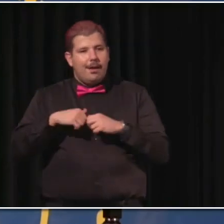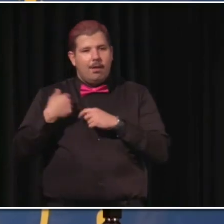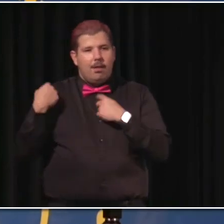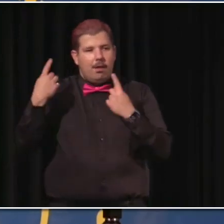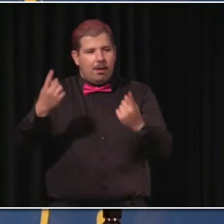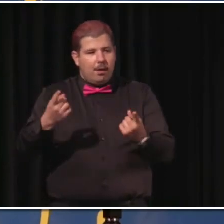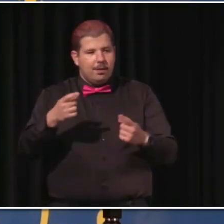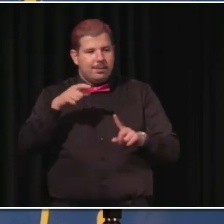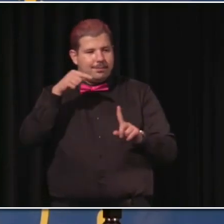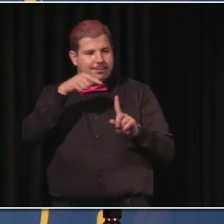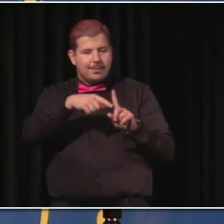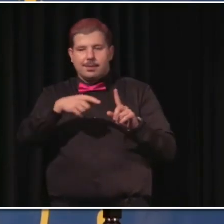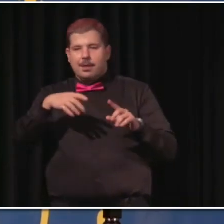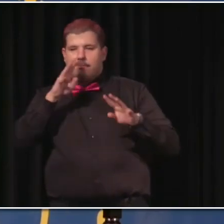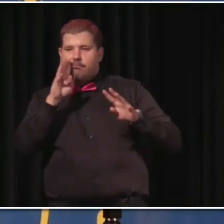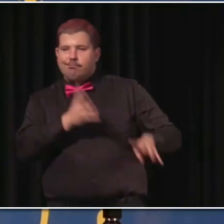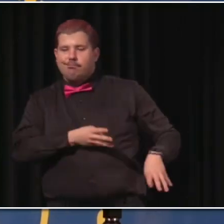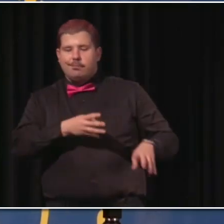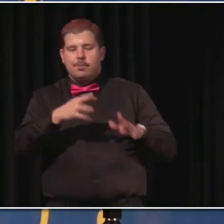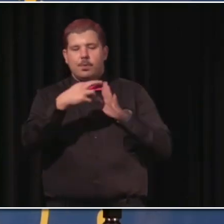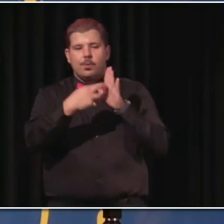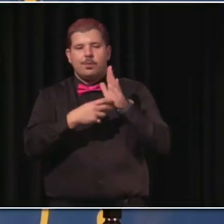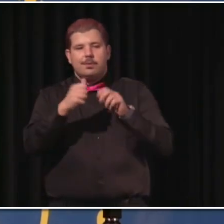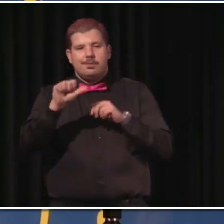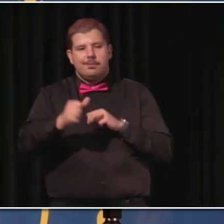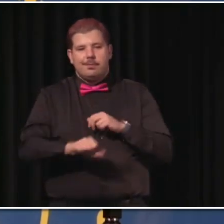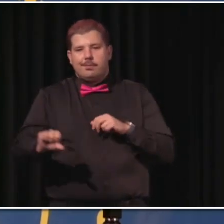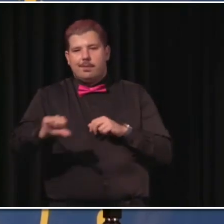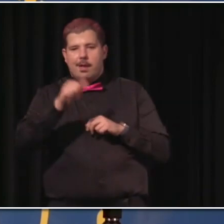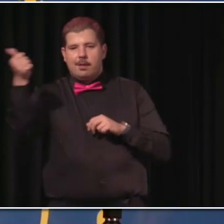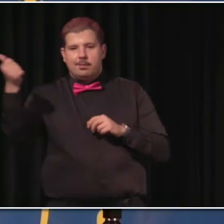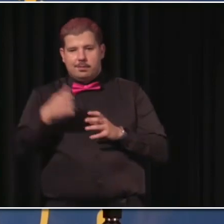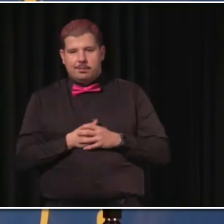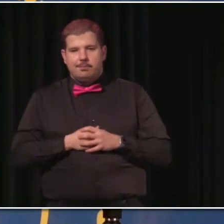start ignoring the rules for everyone else?